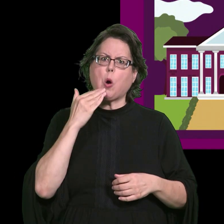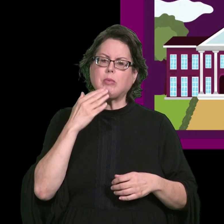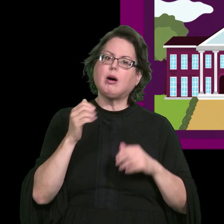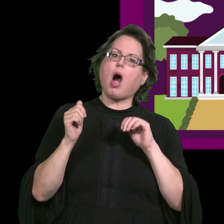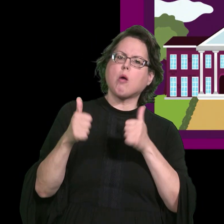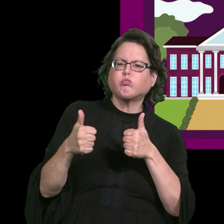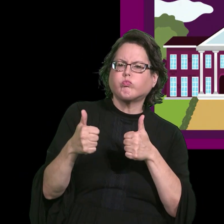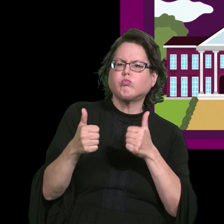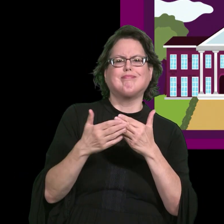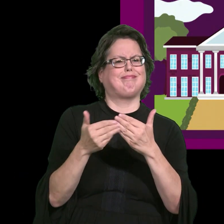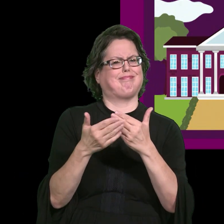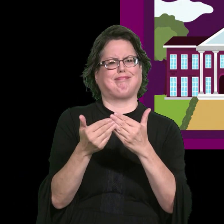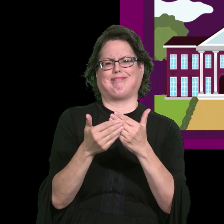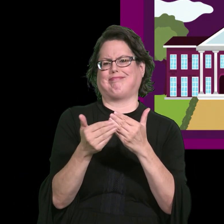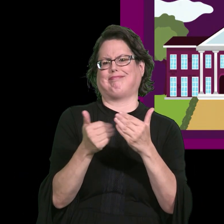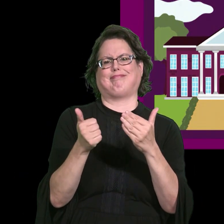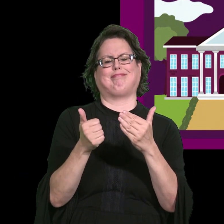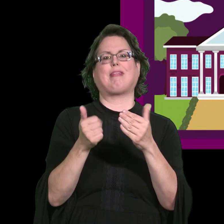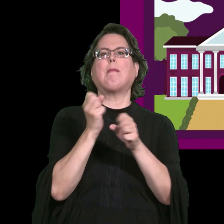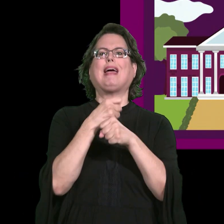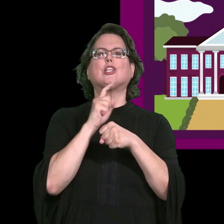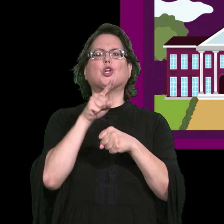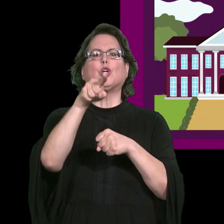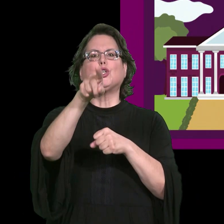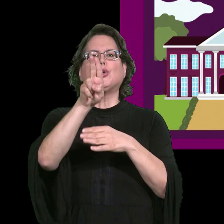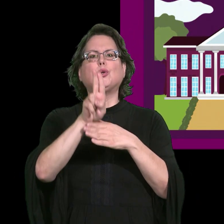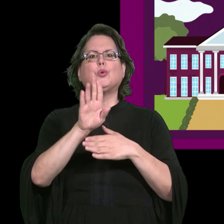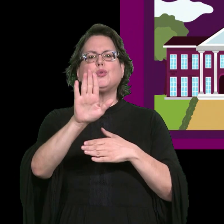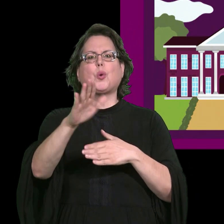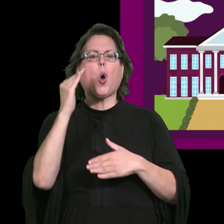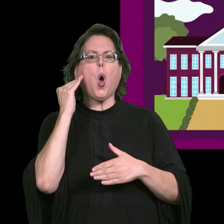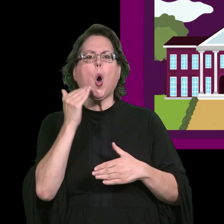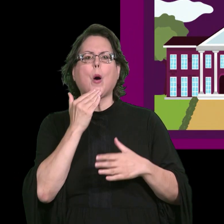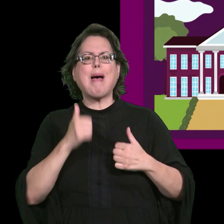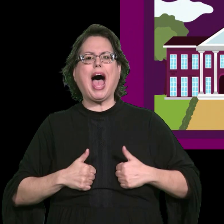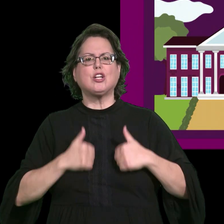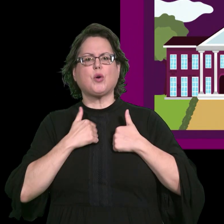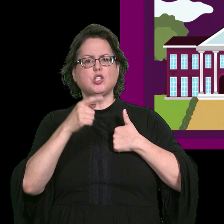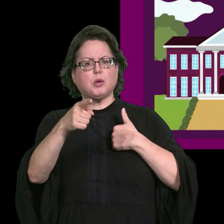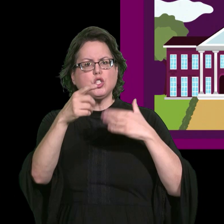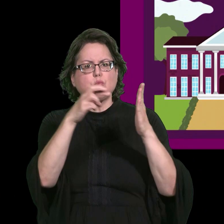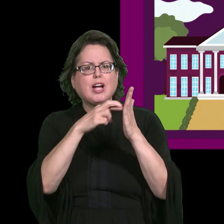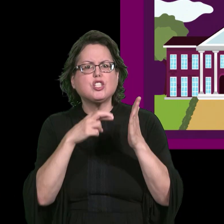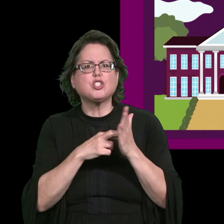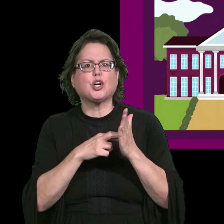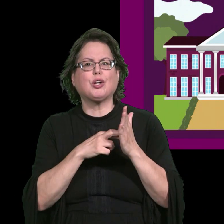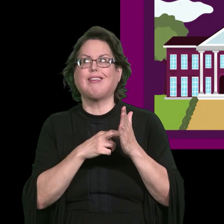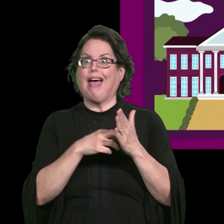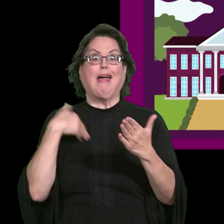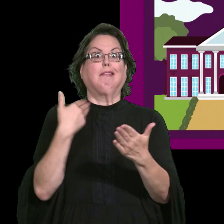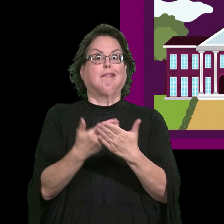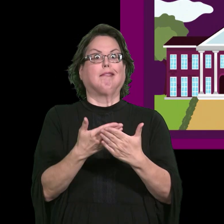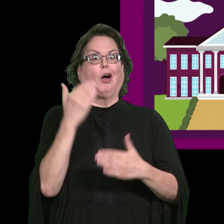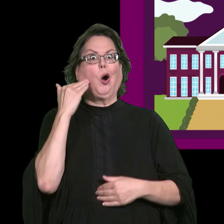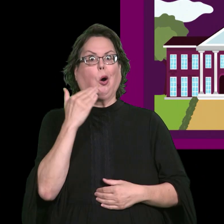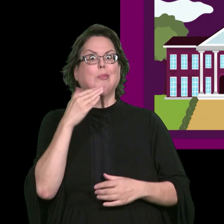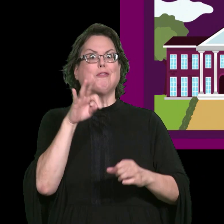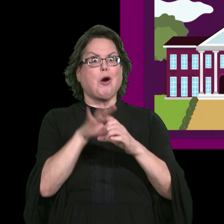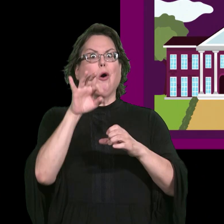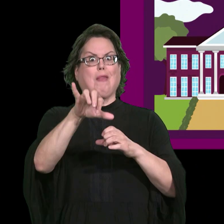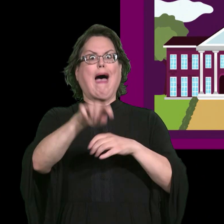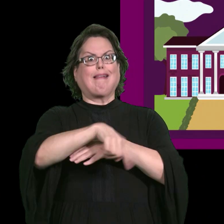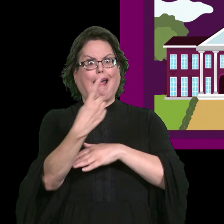is easy. Just make sure you use your home address when you register and that you are home to vote on election day.